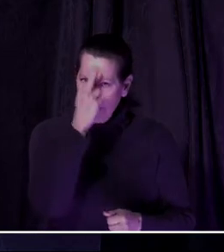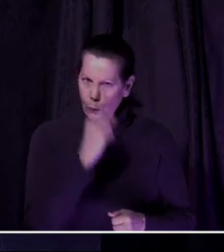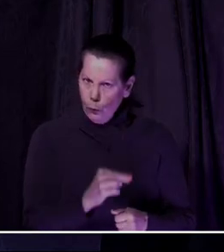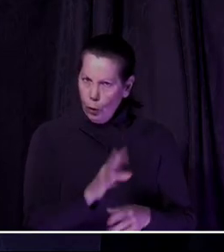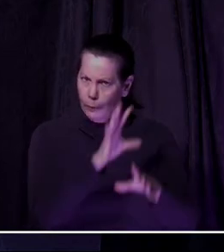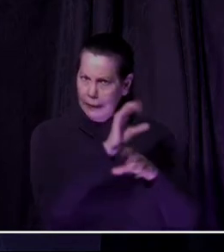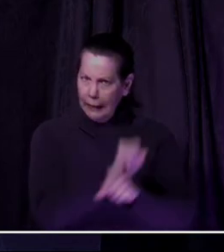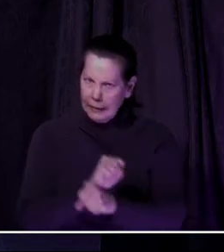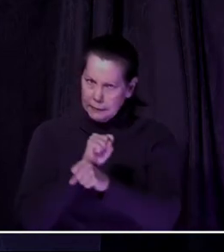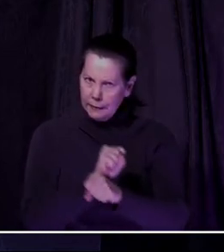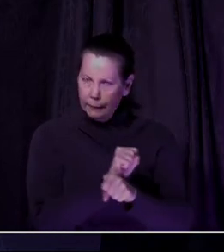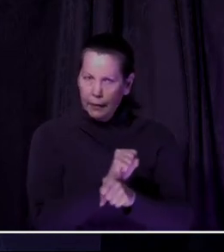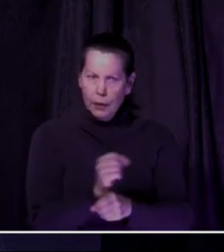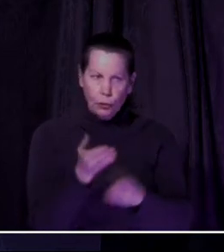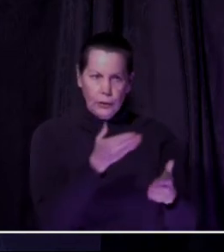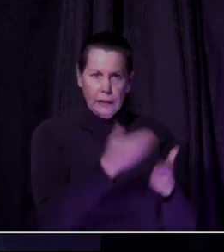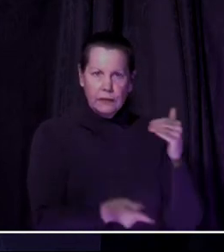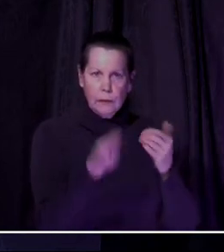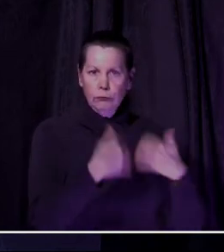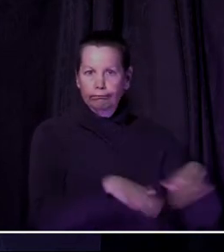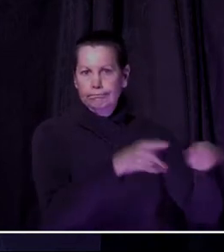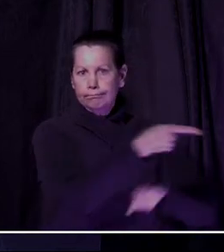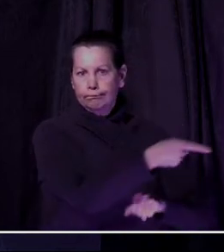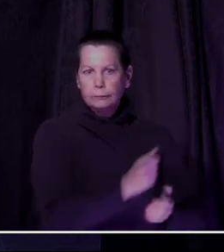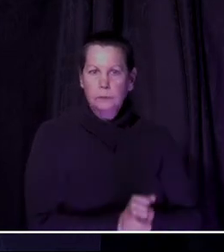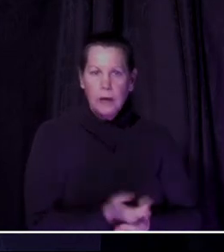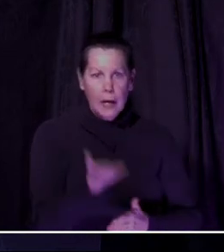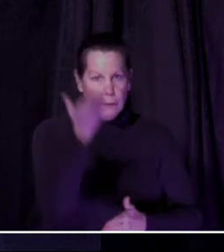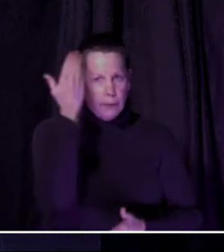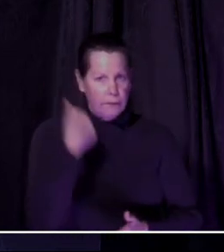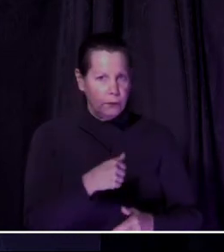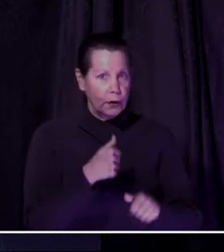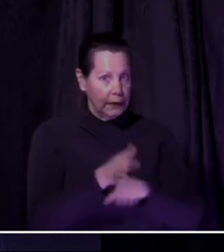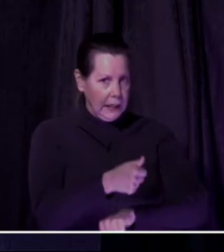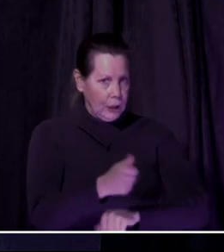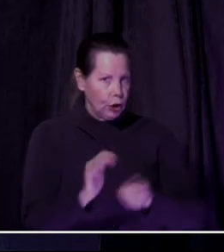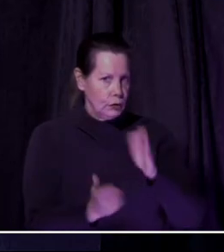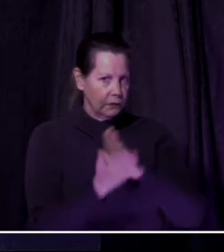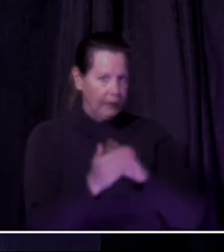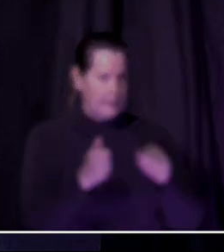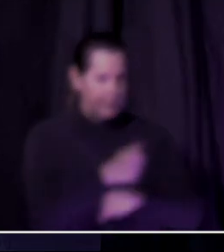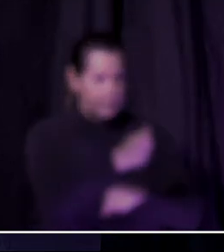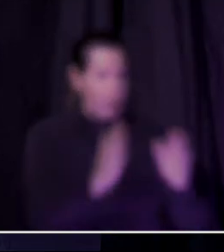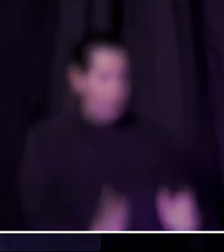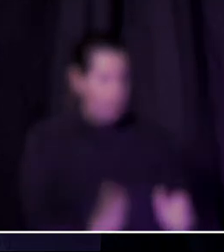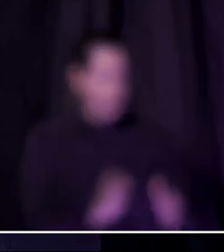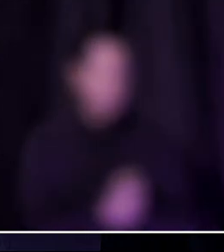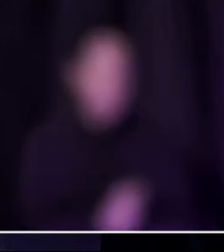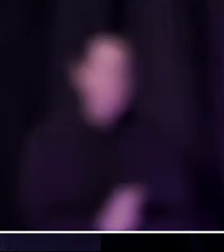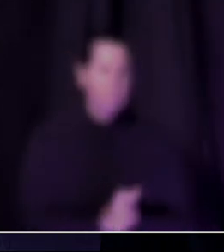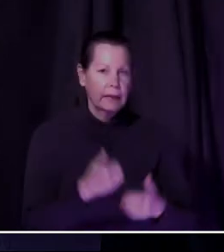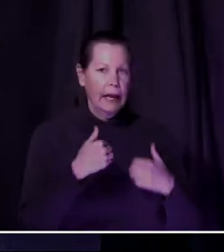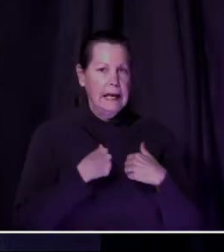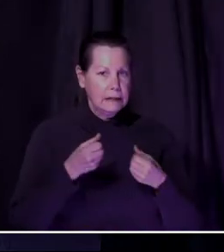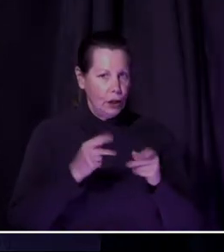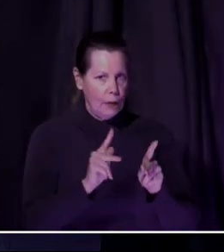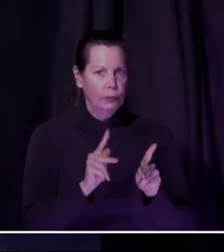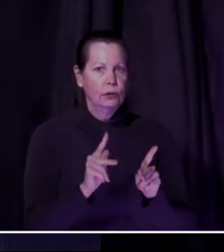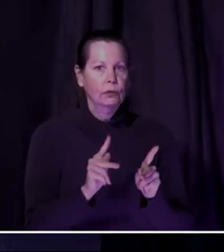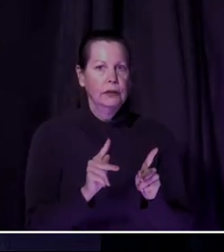custom, guys, to give someone up before the accused faces the accusers and has an opportunity